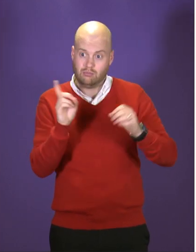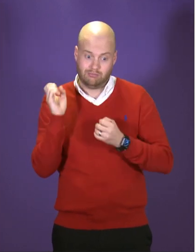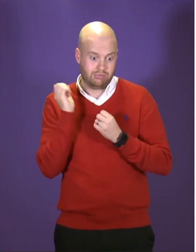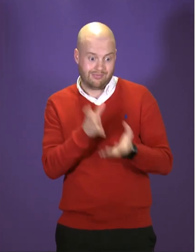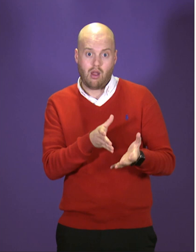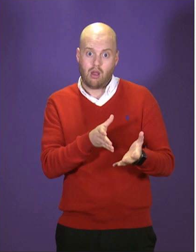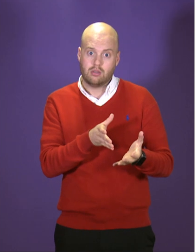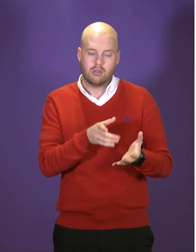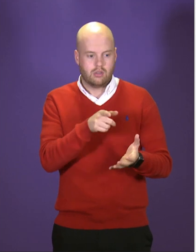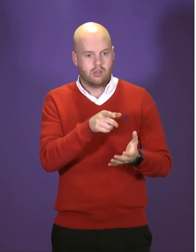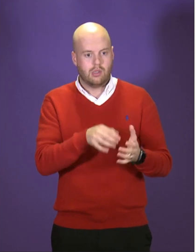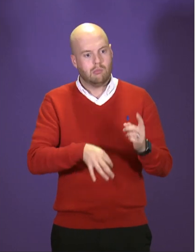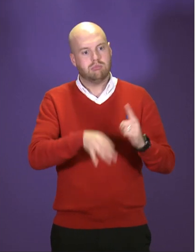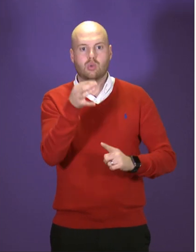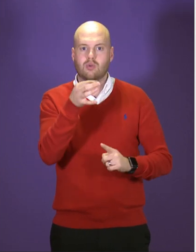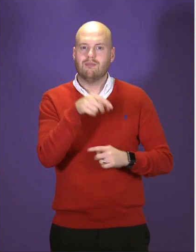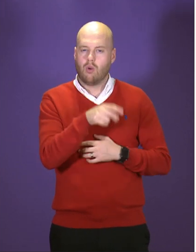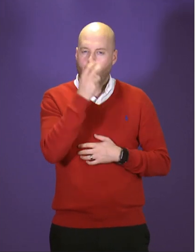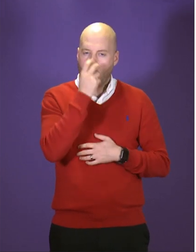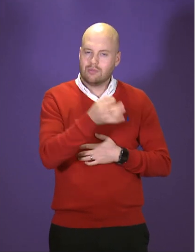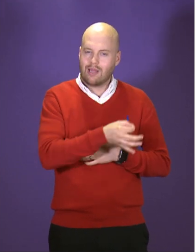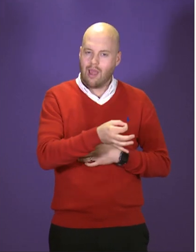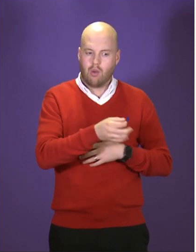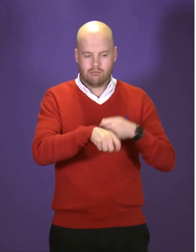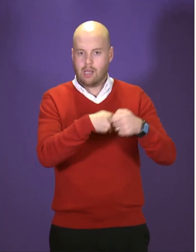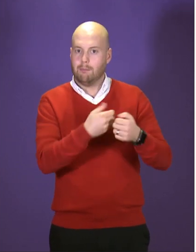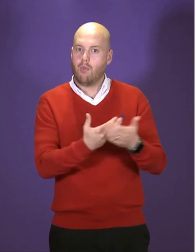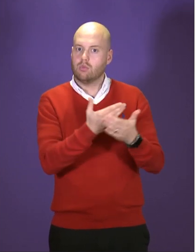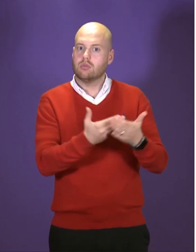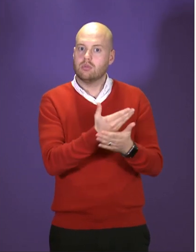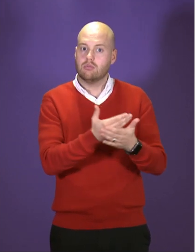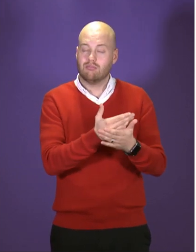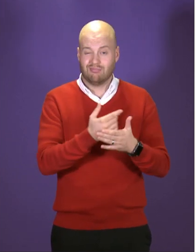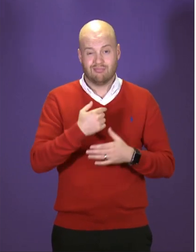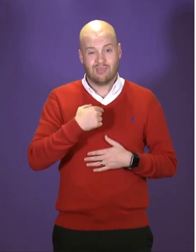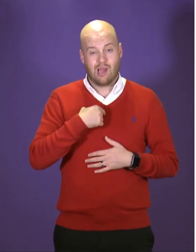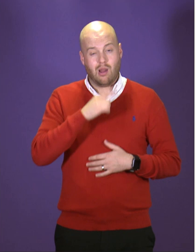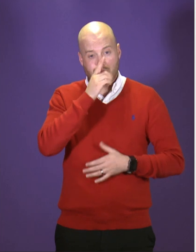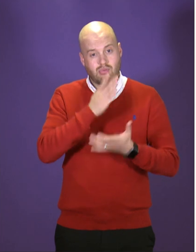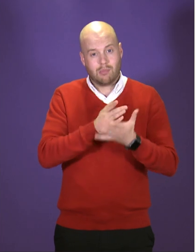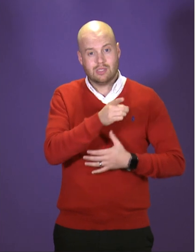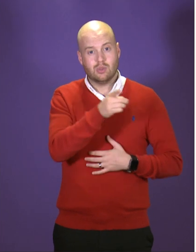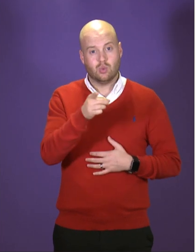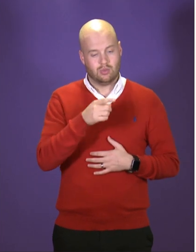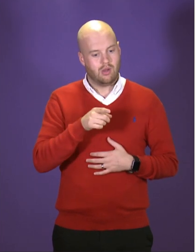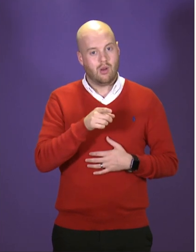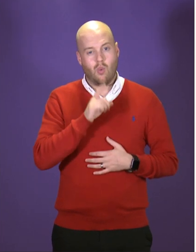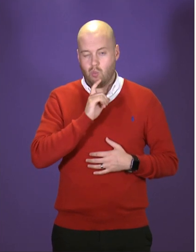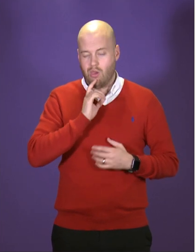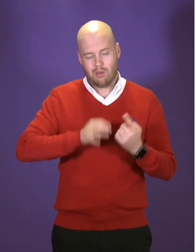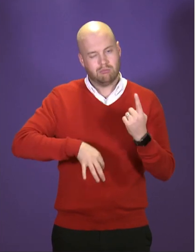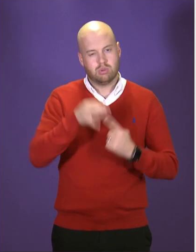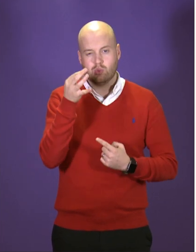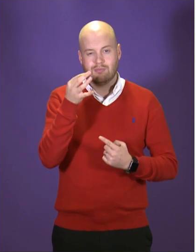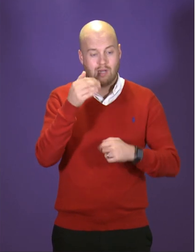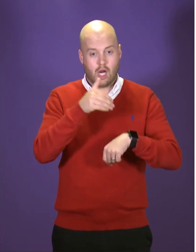I would walk across Mary Fitzgerald Square with my phone and my with my mobile phone and I wouldn't be mugged. It came